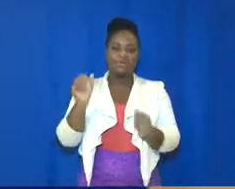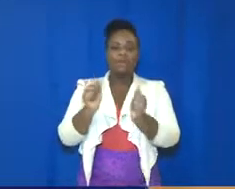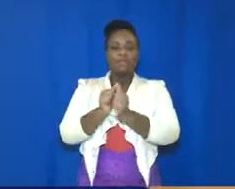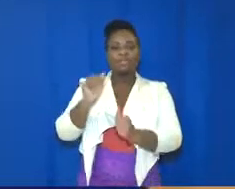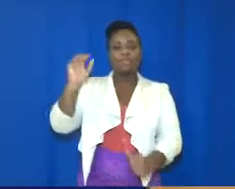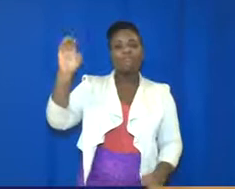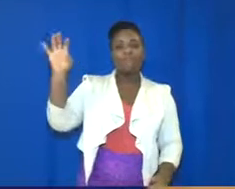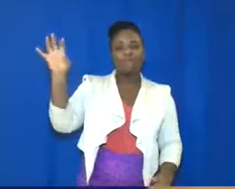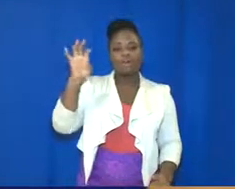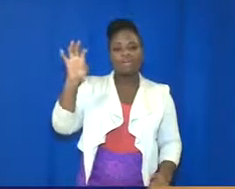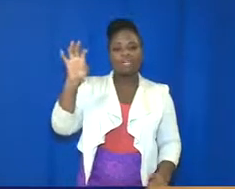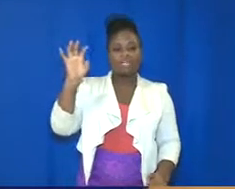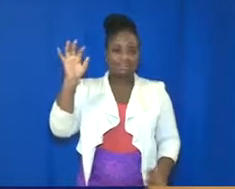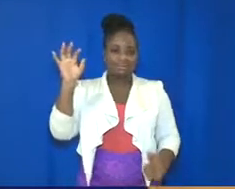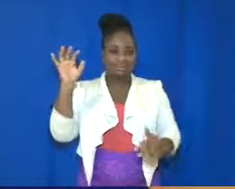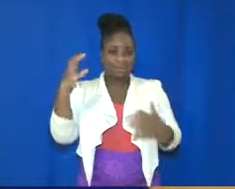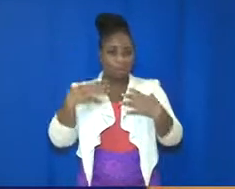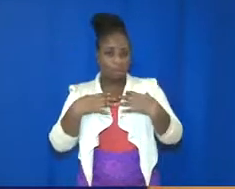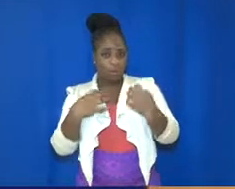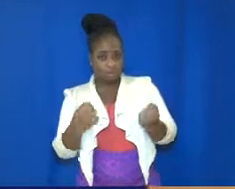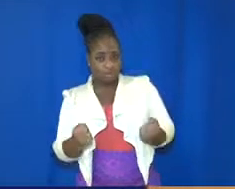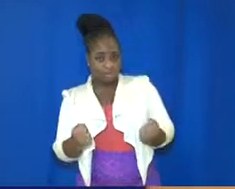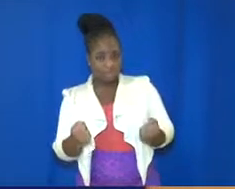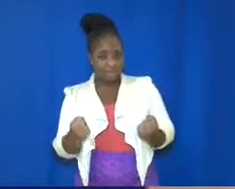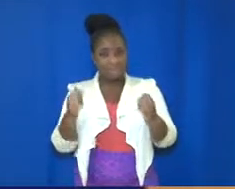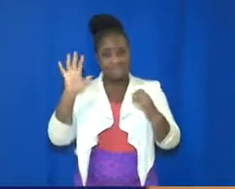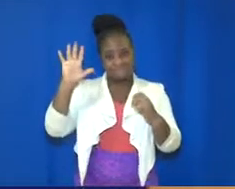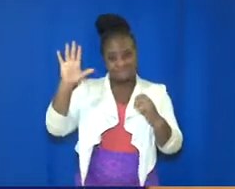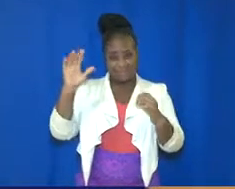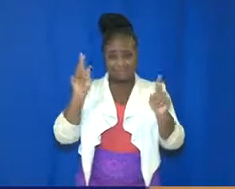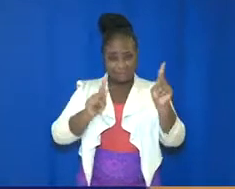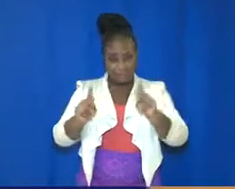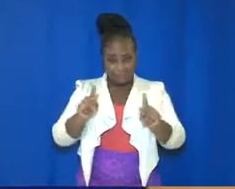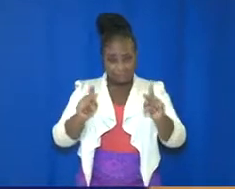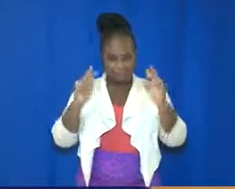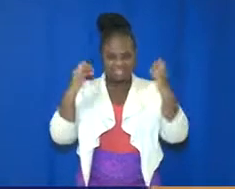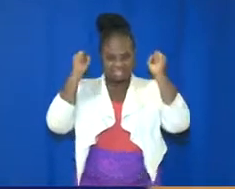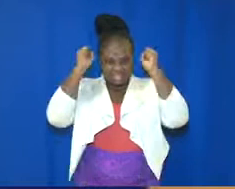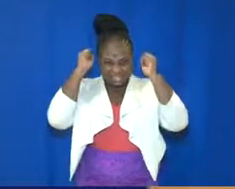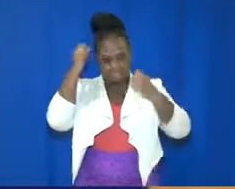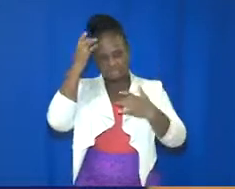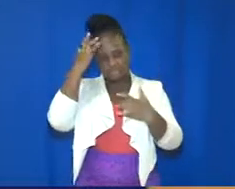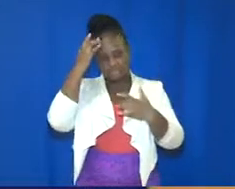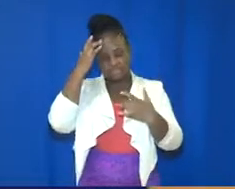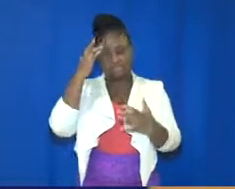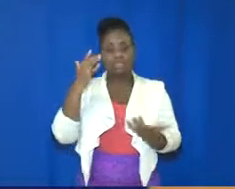with 494 recoveries, 5 persons being critically ill, and